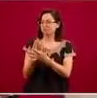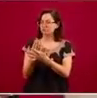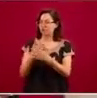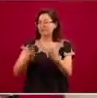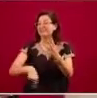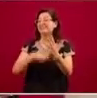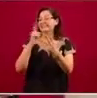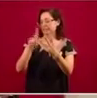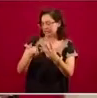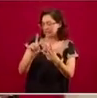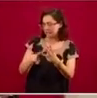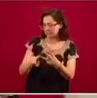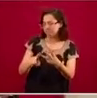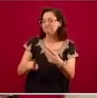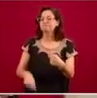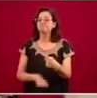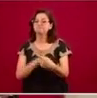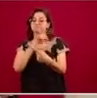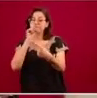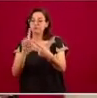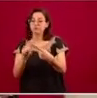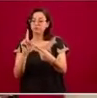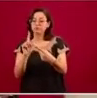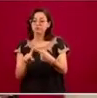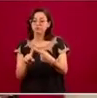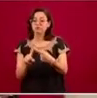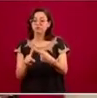important reasons not to adopt those measures yet.